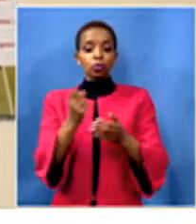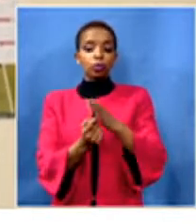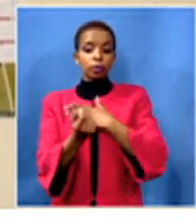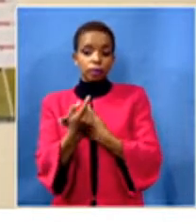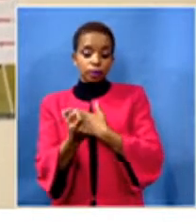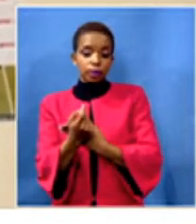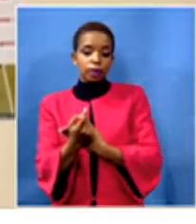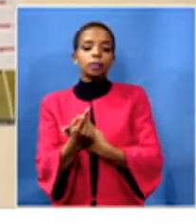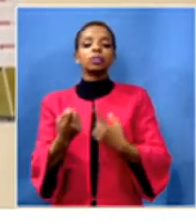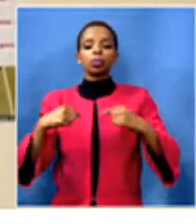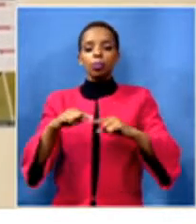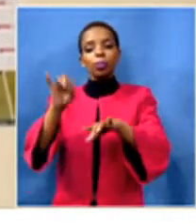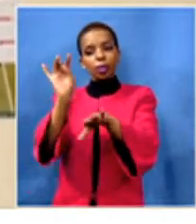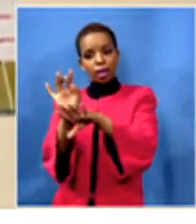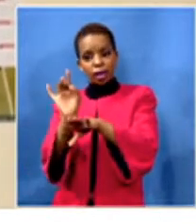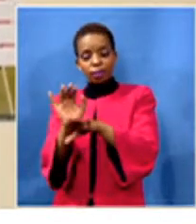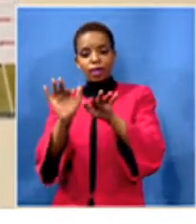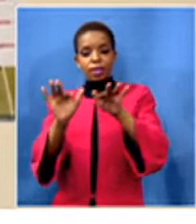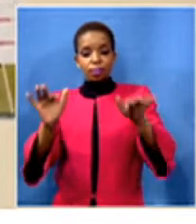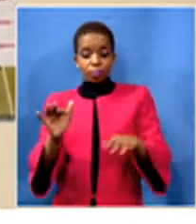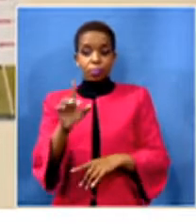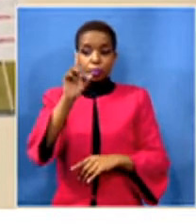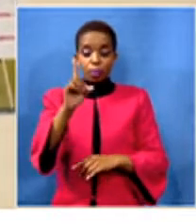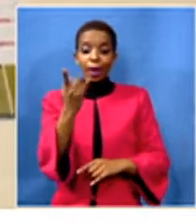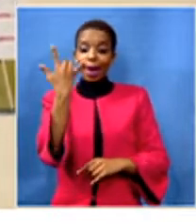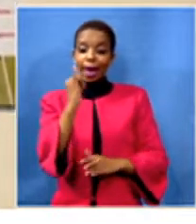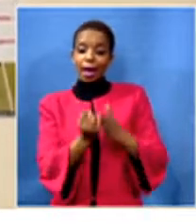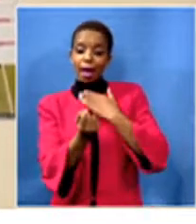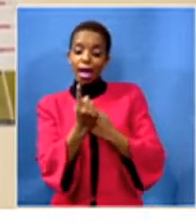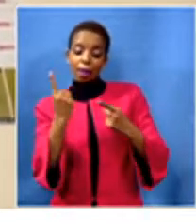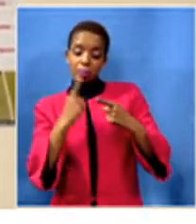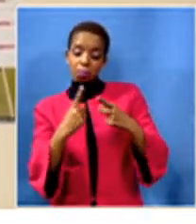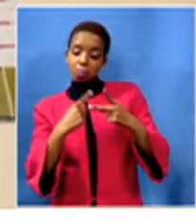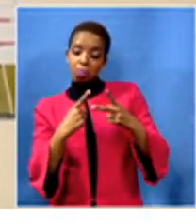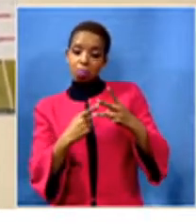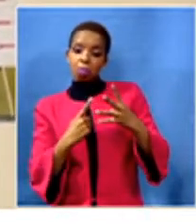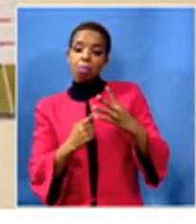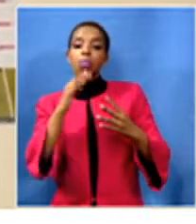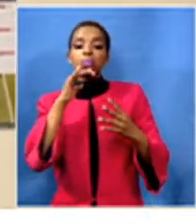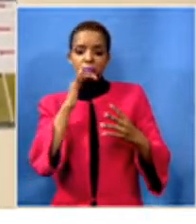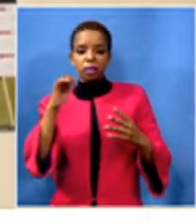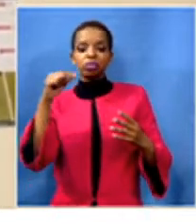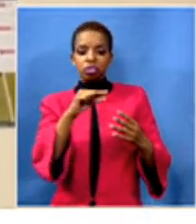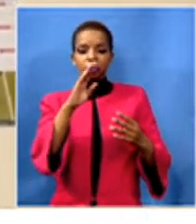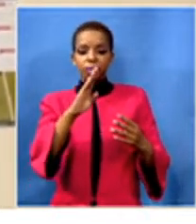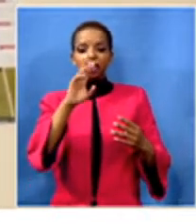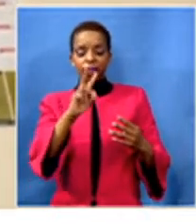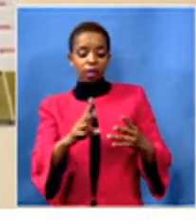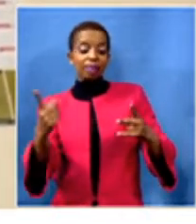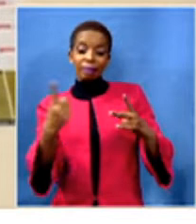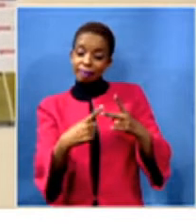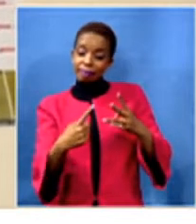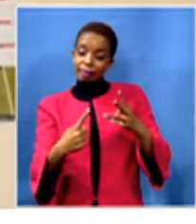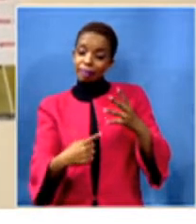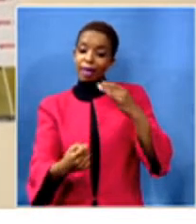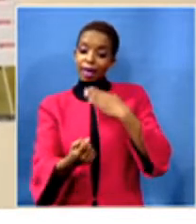are the symptoms of GBV, what are the symptoms of domestic violence, what can they do to protect